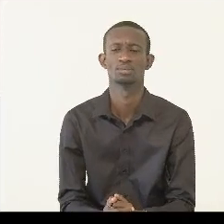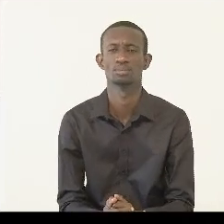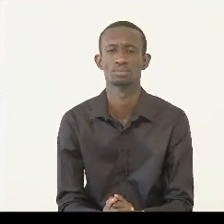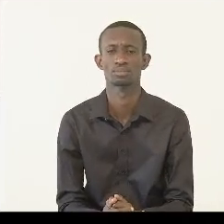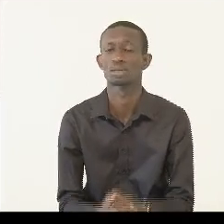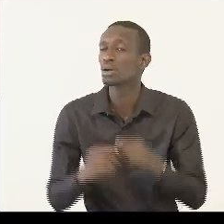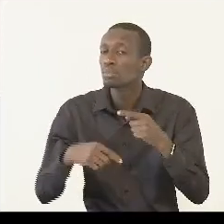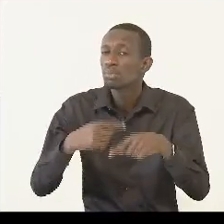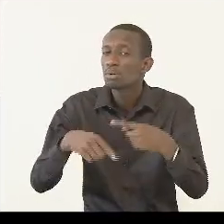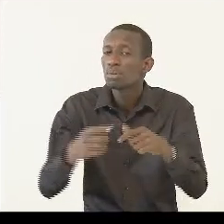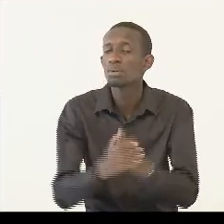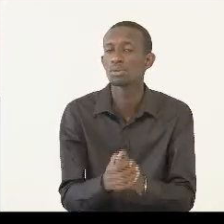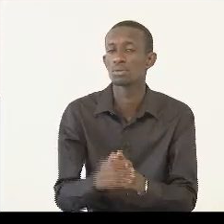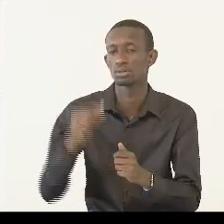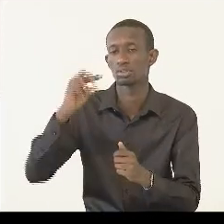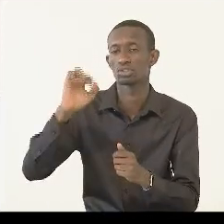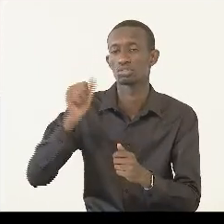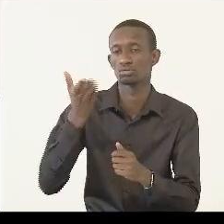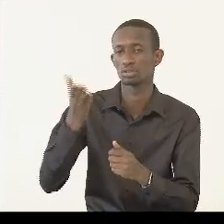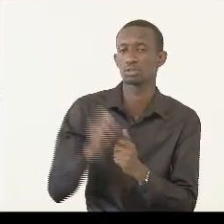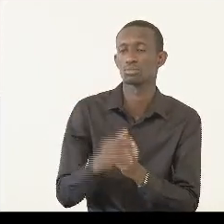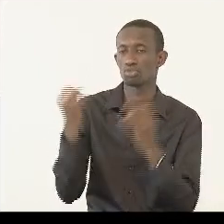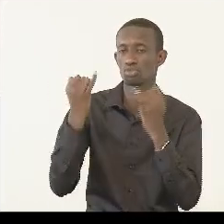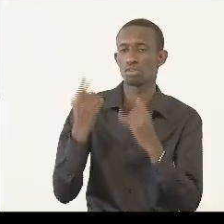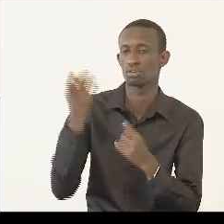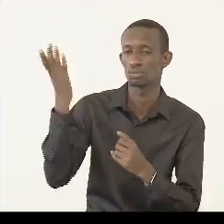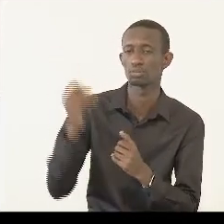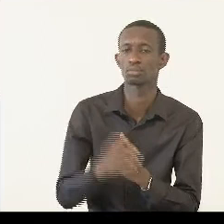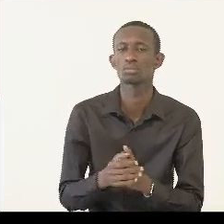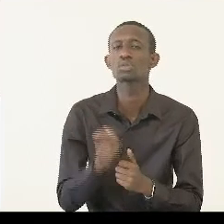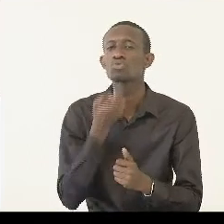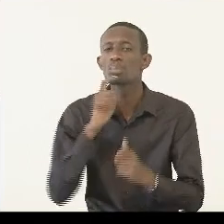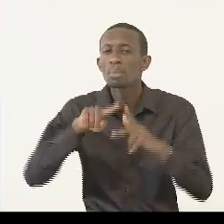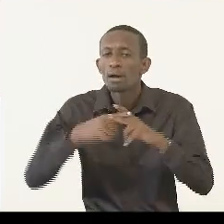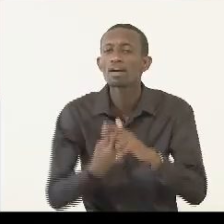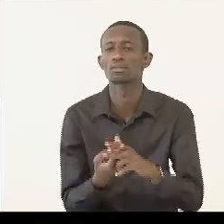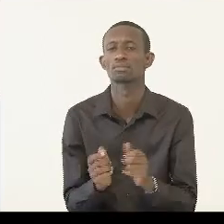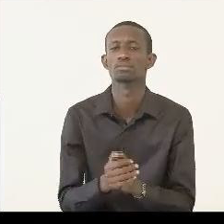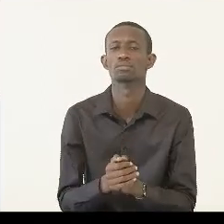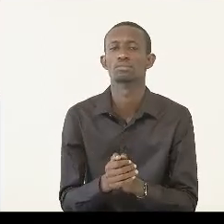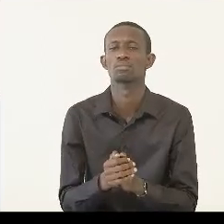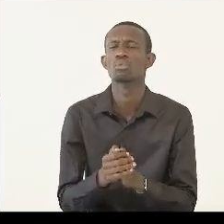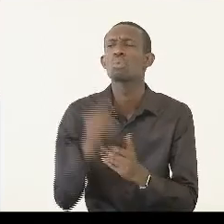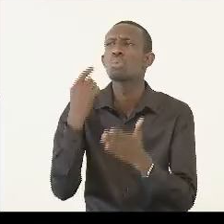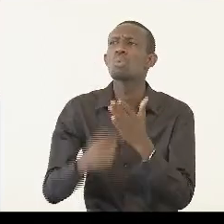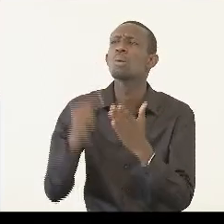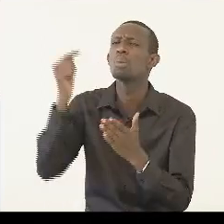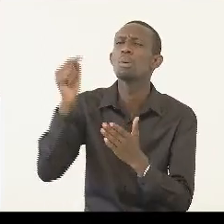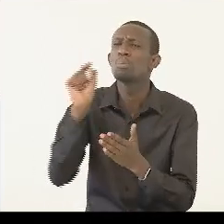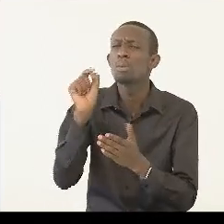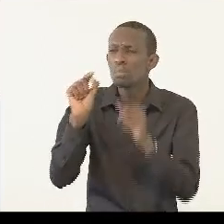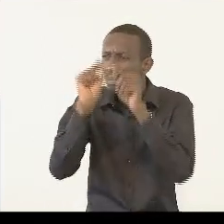The process of DNA replication is here by diagram. I need to start asking myself, oh, what are these small circles